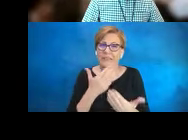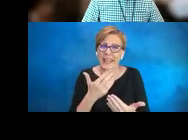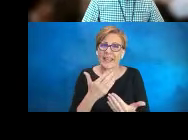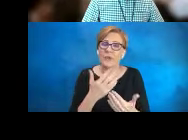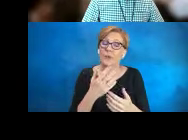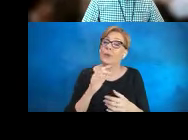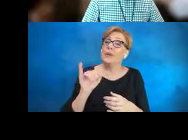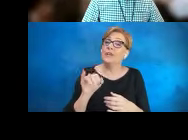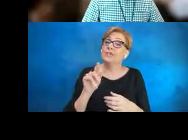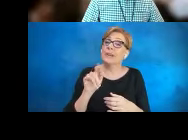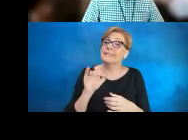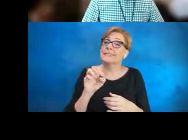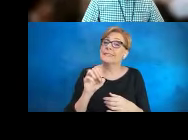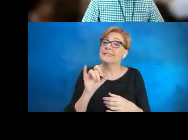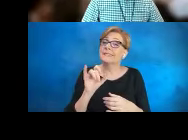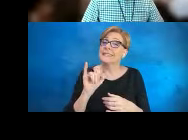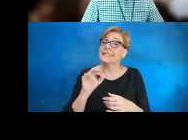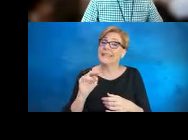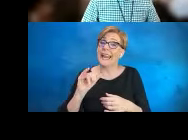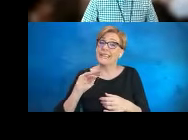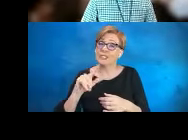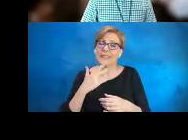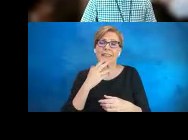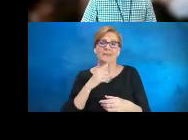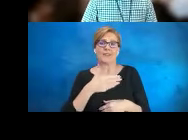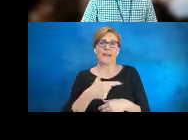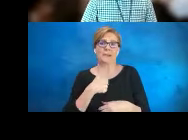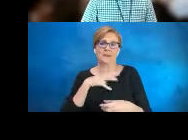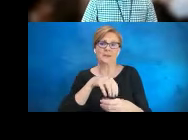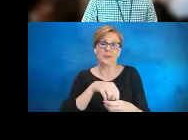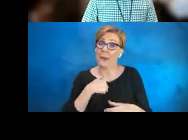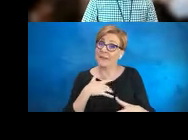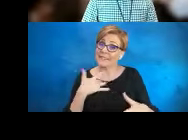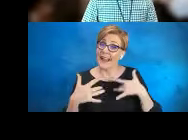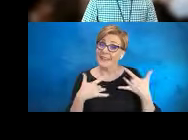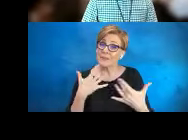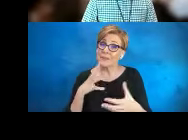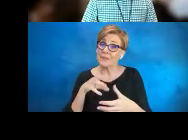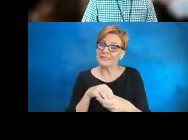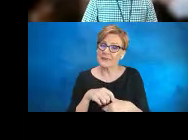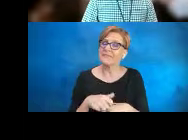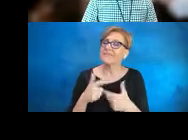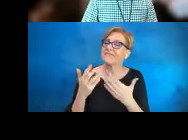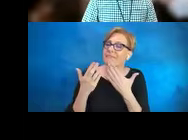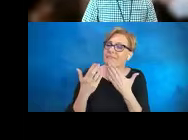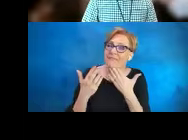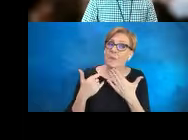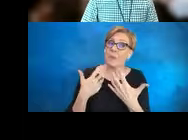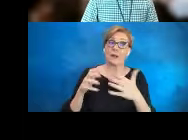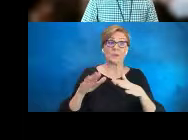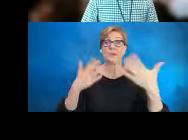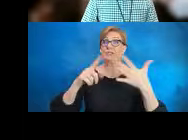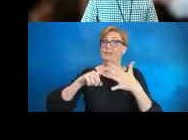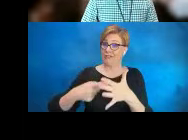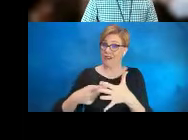inviting me. I'm excited to be here. Great. Well, we're going to get started by asking you to talk a little bit about your most